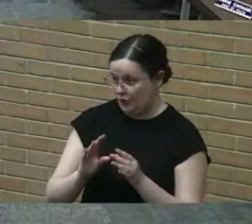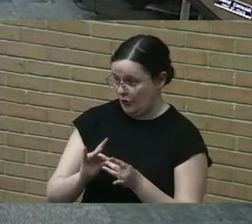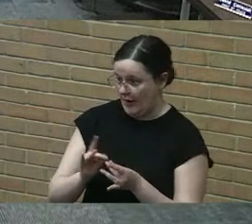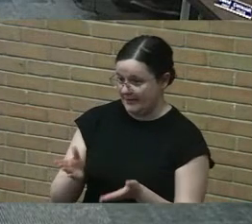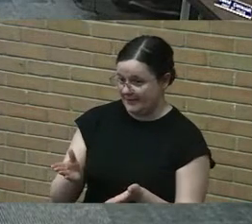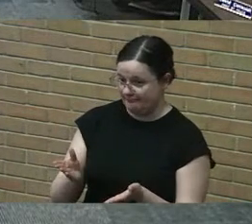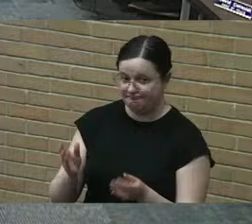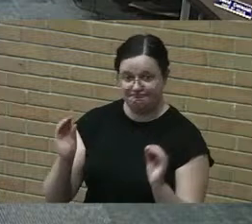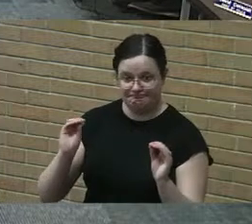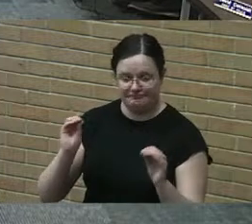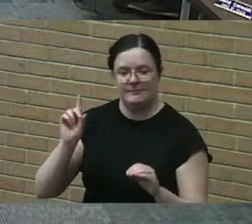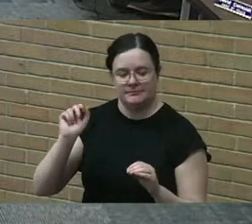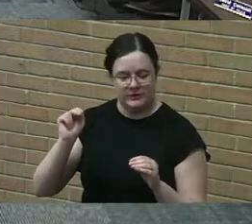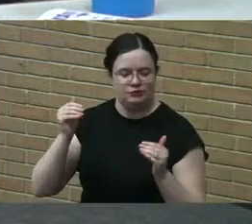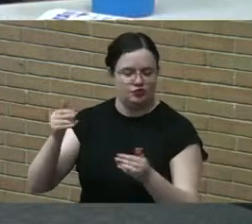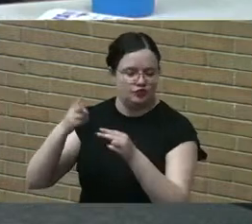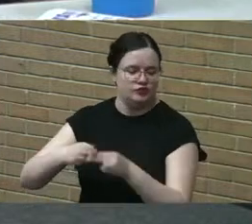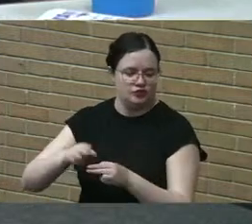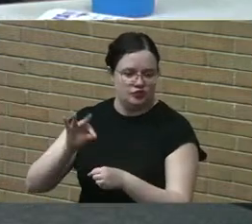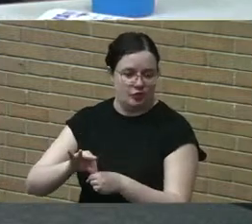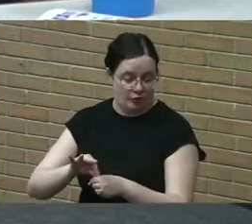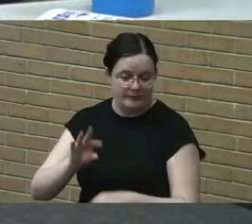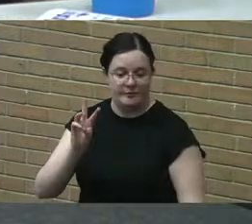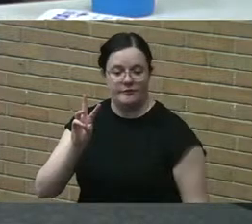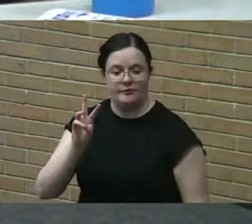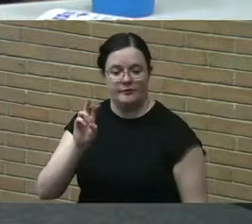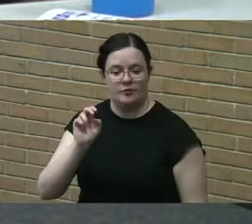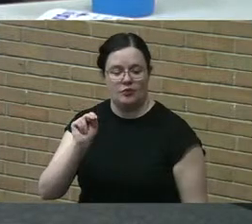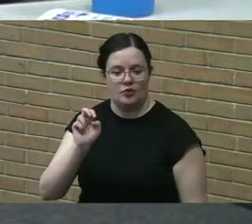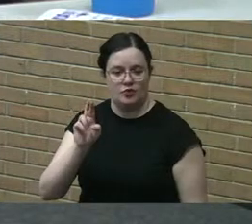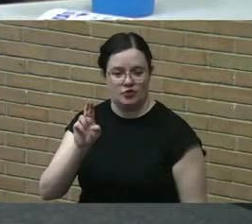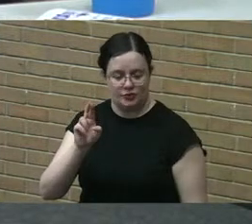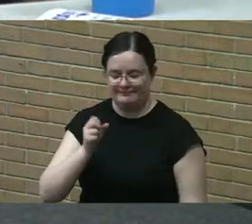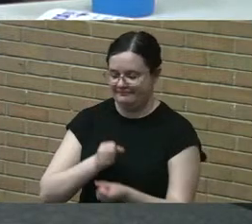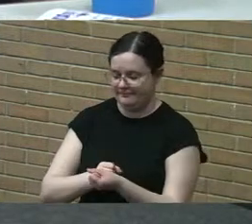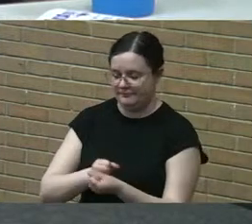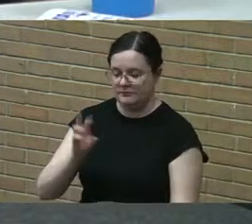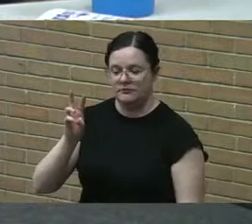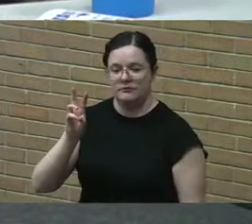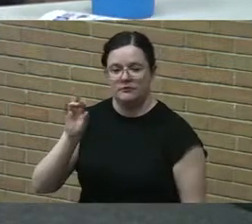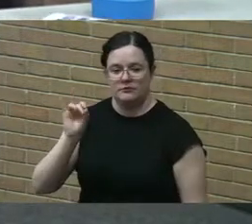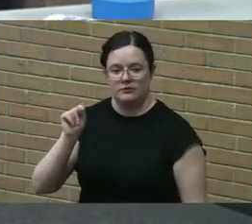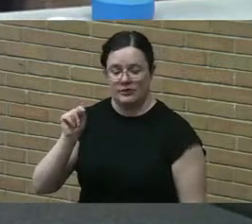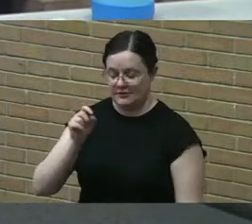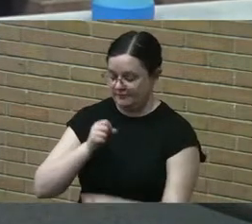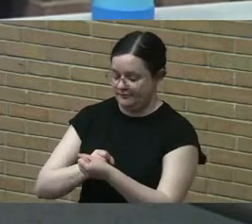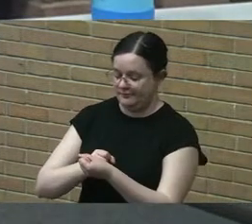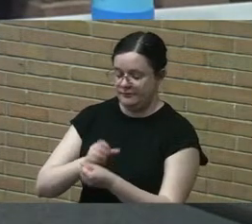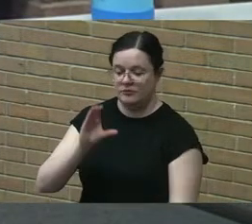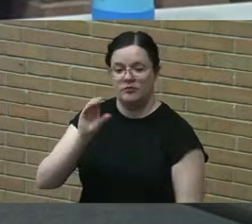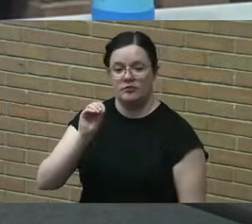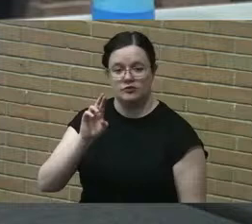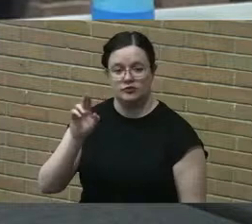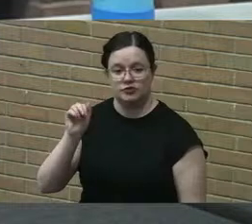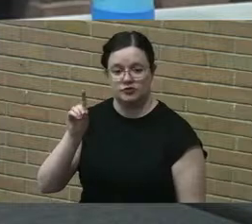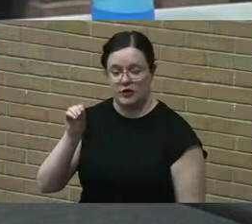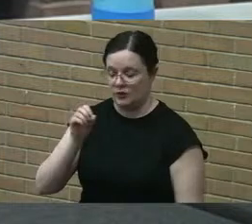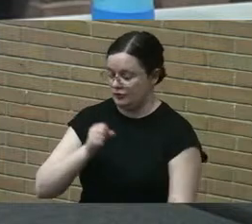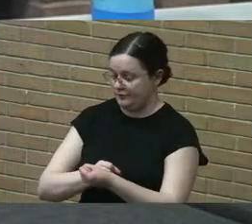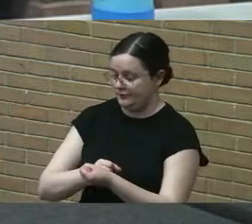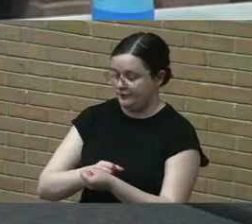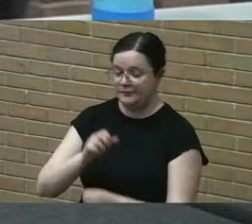none. Dan, please call the roll. Councilmember Werner? Aye. Councilmember Wilt? Aye. Councilmember Corrado? Aye. Councilmember Salzman?